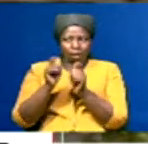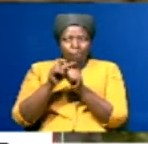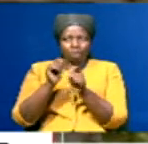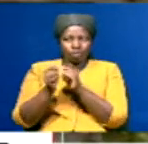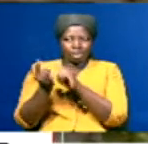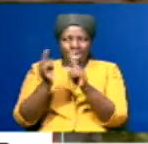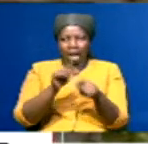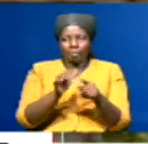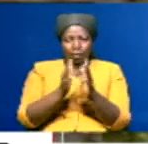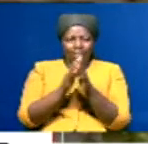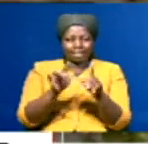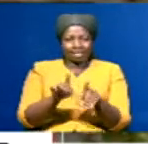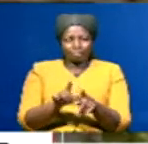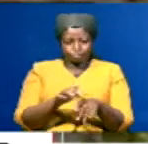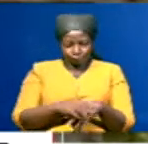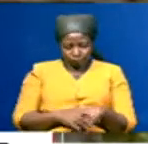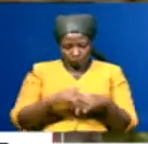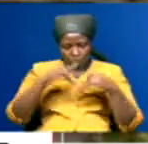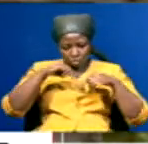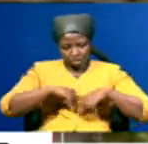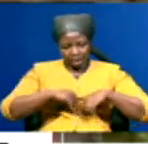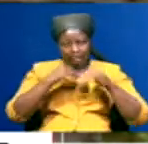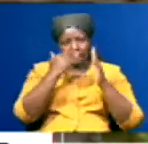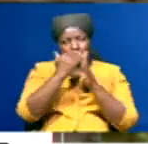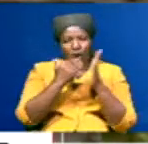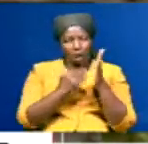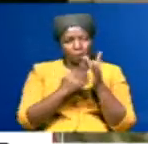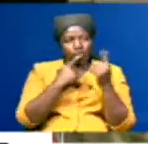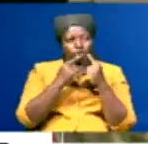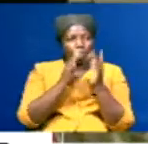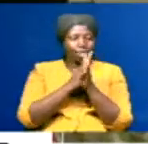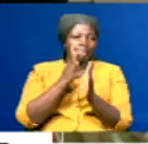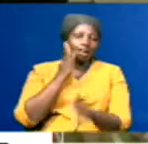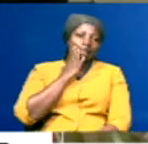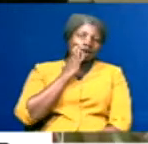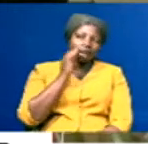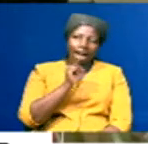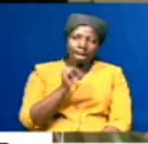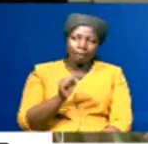of The Living Legends, we speak to Grandma Muthoni Likimani.